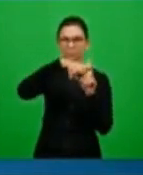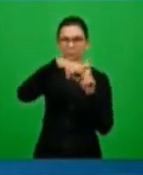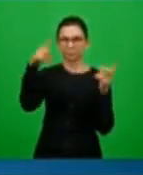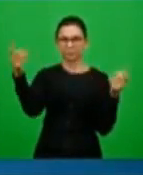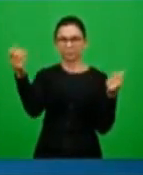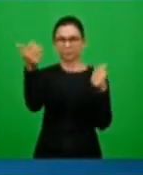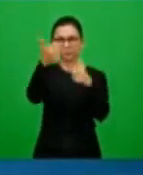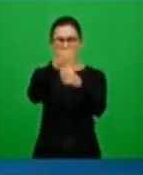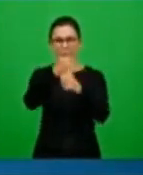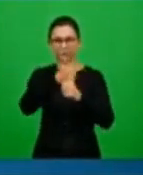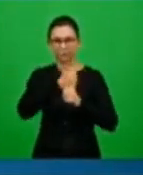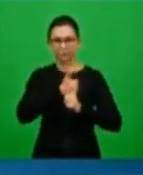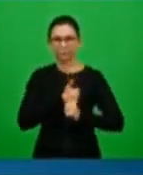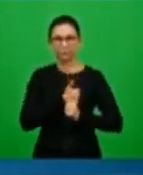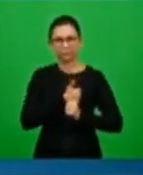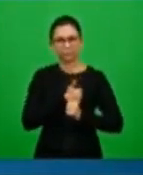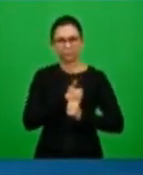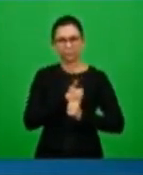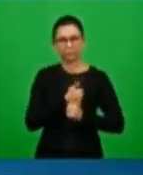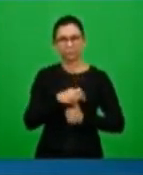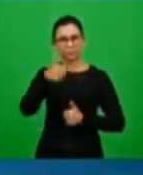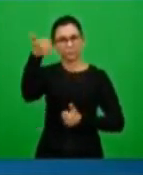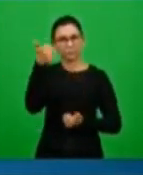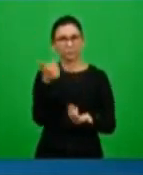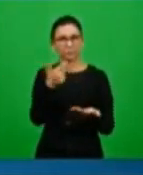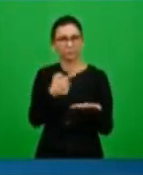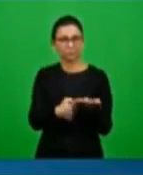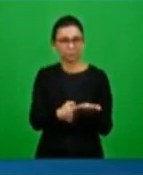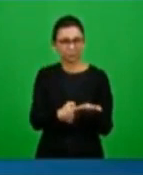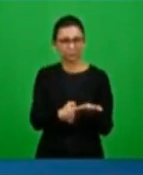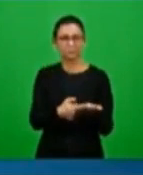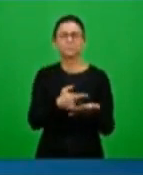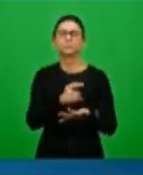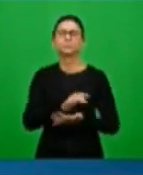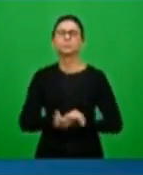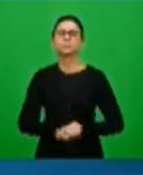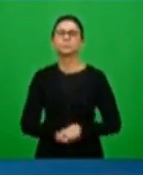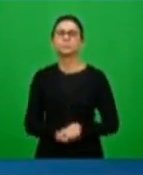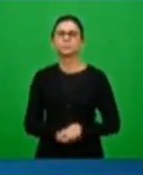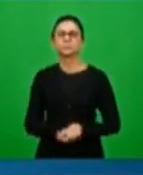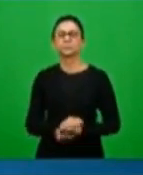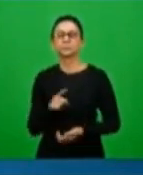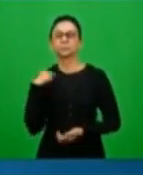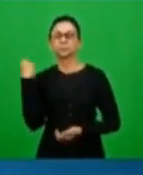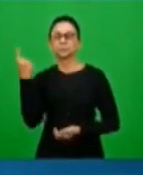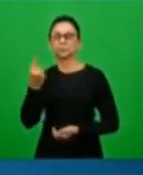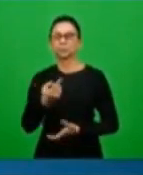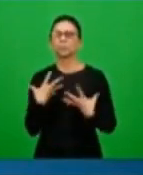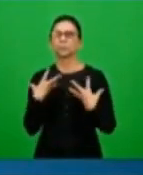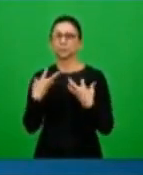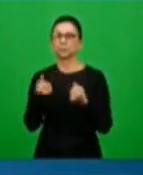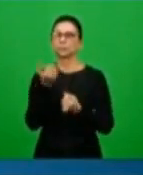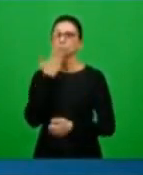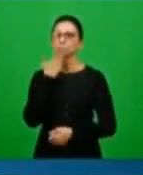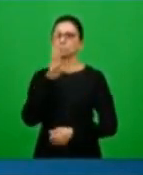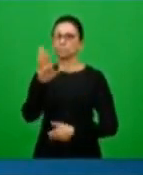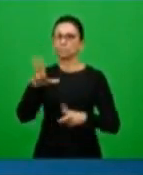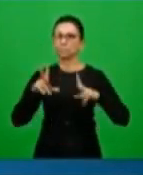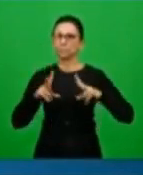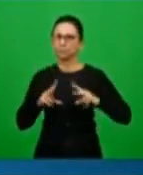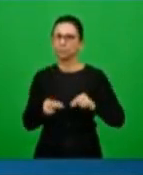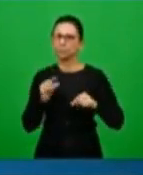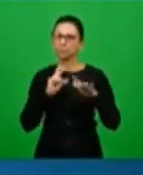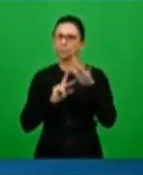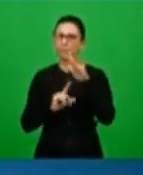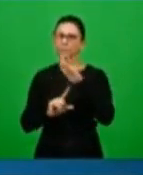transgression of the first testament of the first covenant, they were called so that they may have the